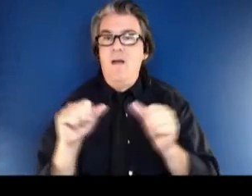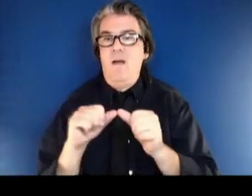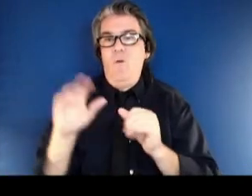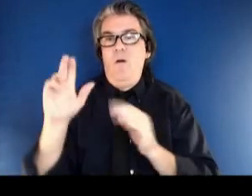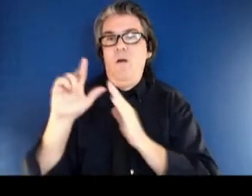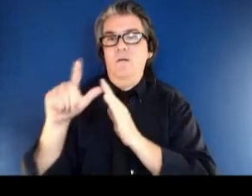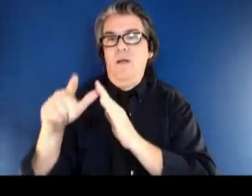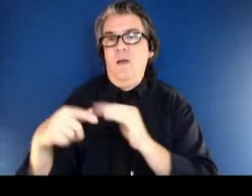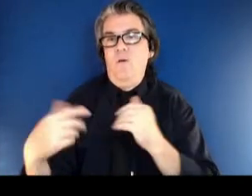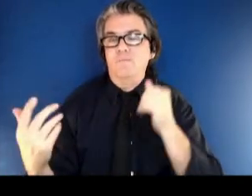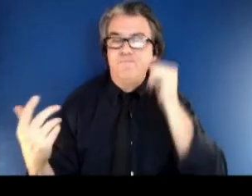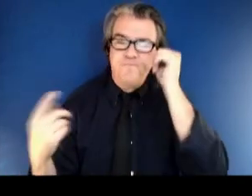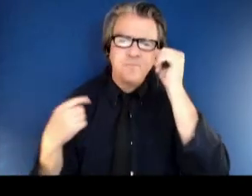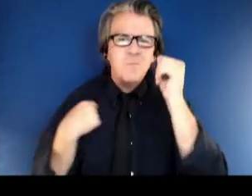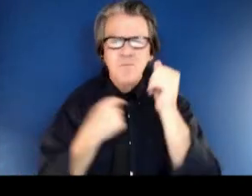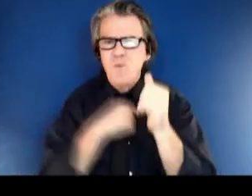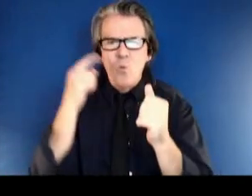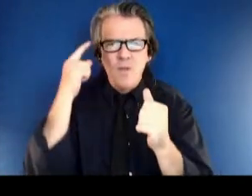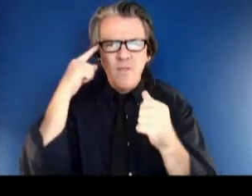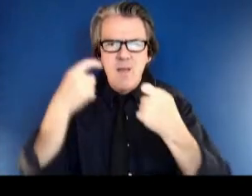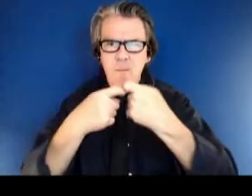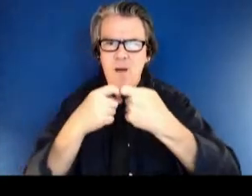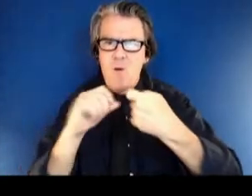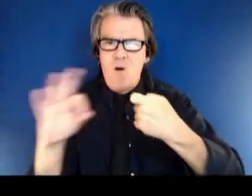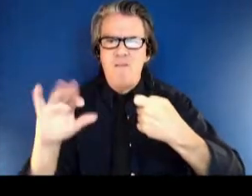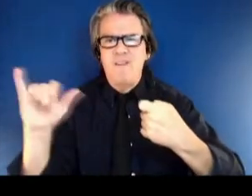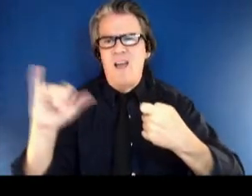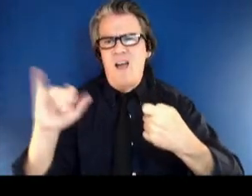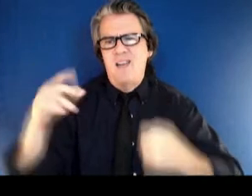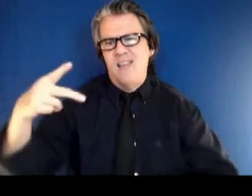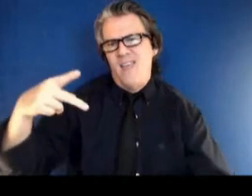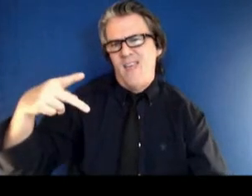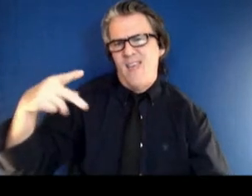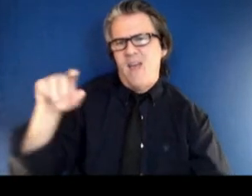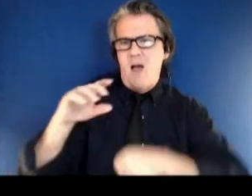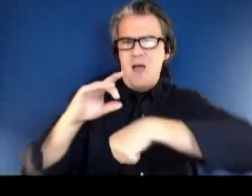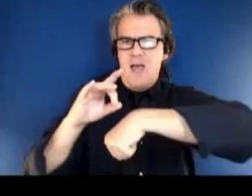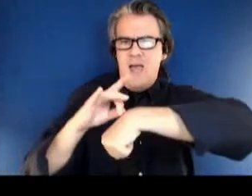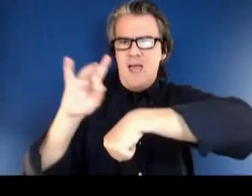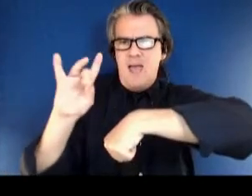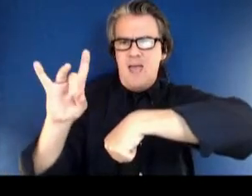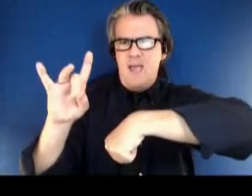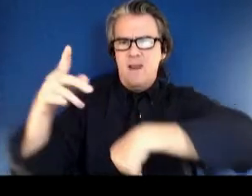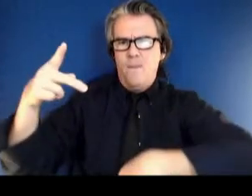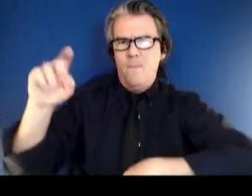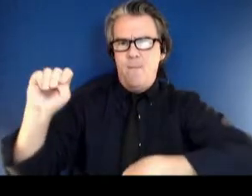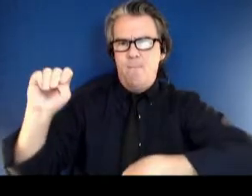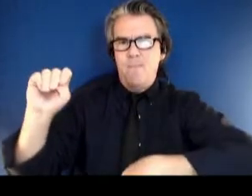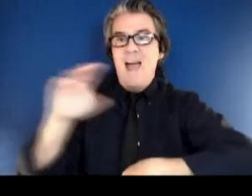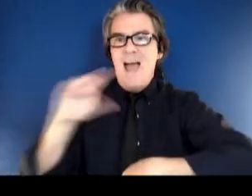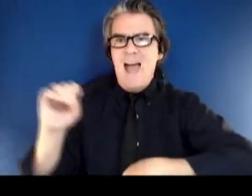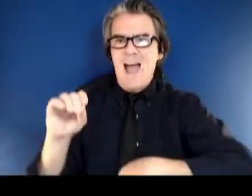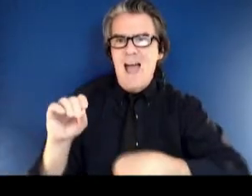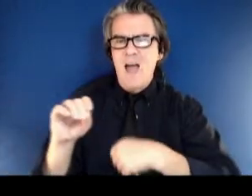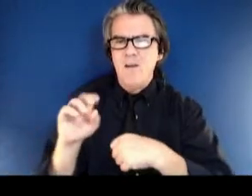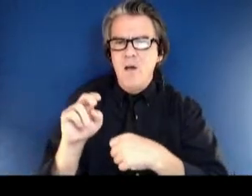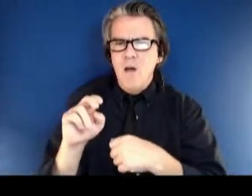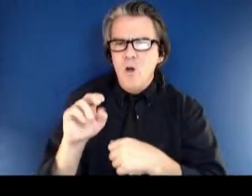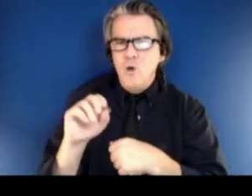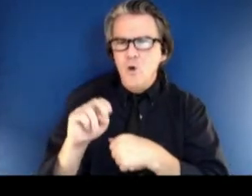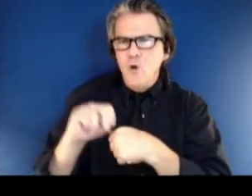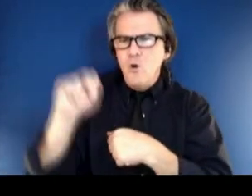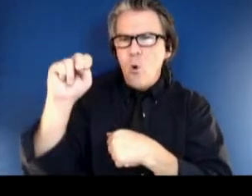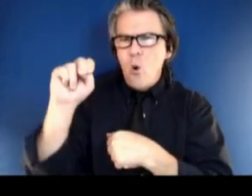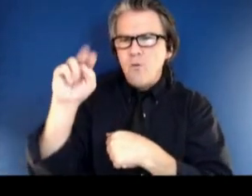later. Anticipated start of the shutoff is roughly 8 p.m. And the outlier is to the